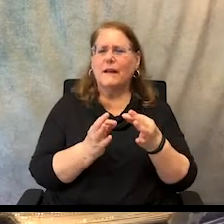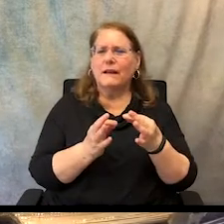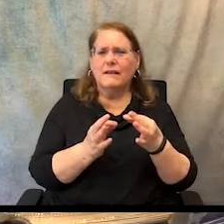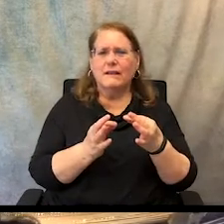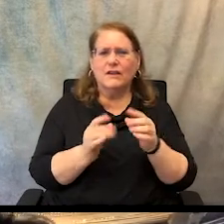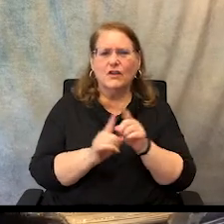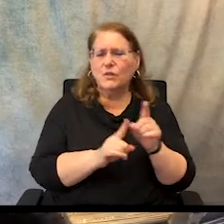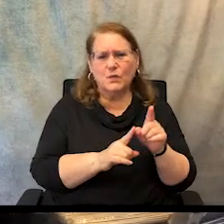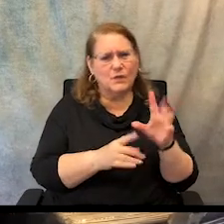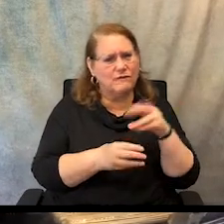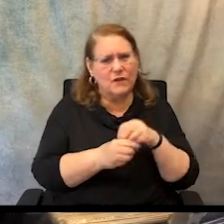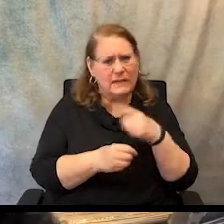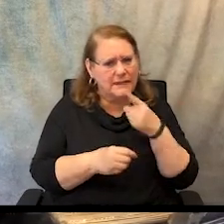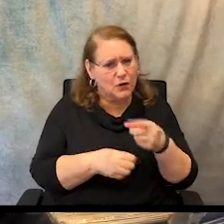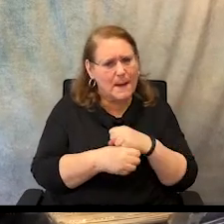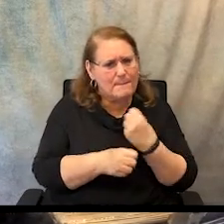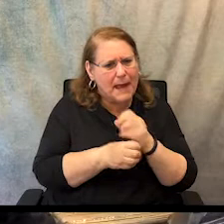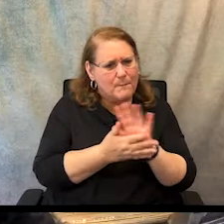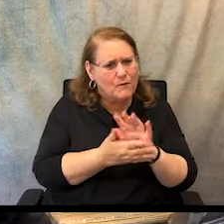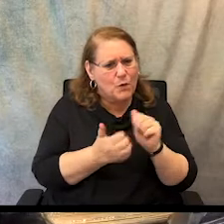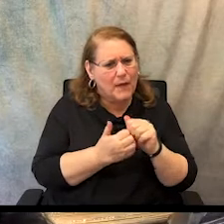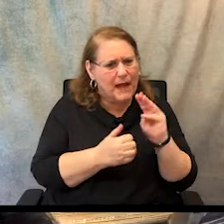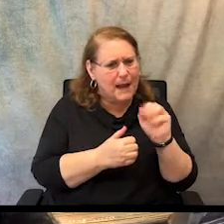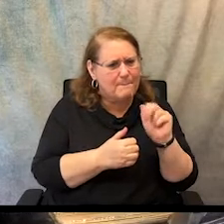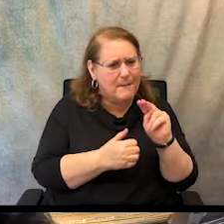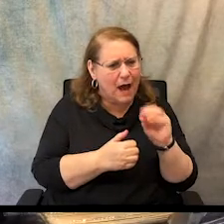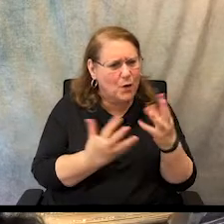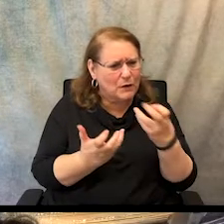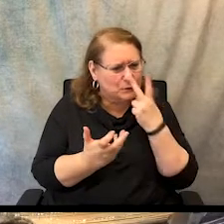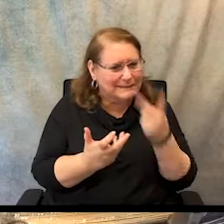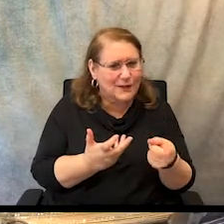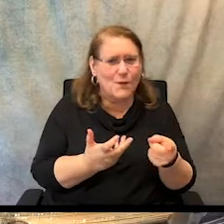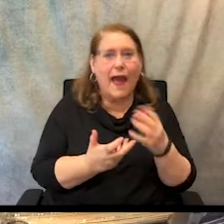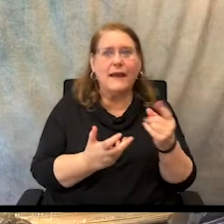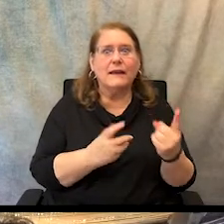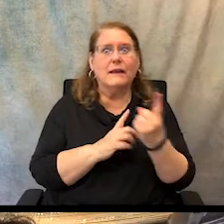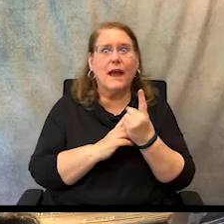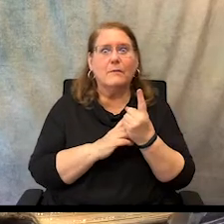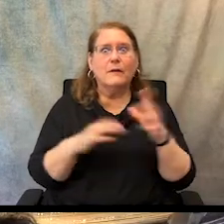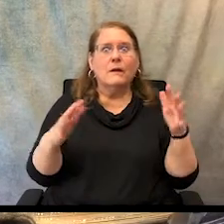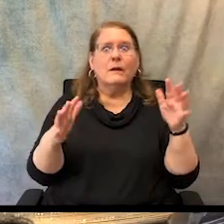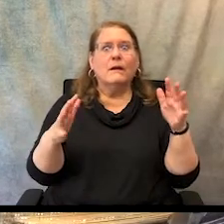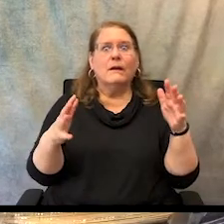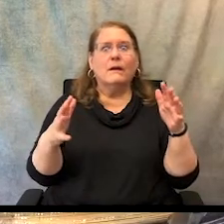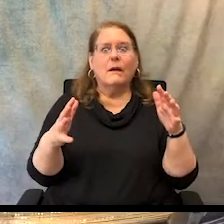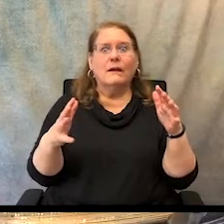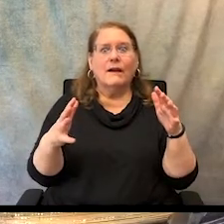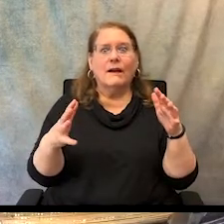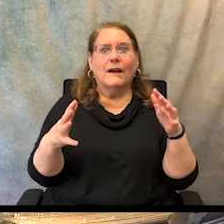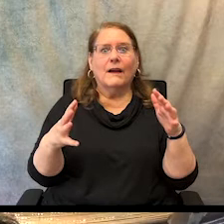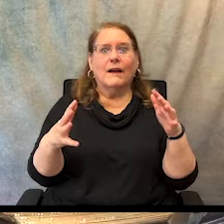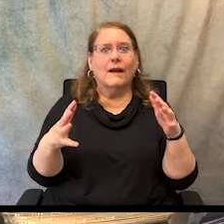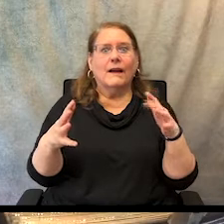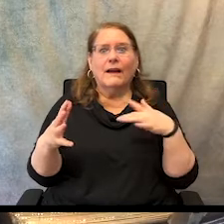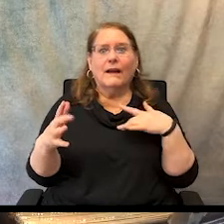because everybody told him, you are going to make a movie with Mano. Mano want to see you, you know. And he came to me, he was just